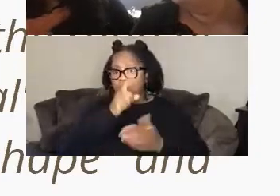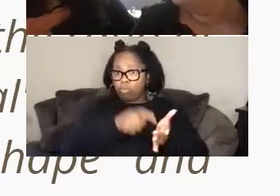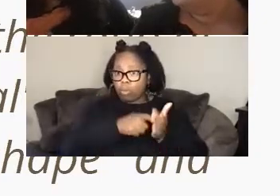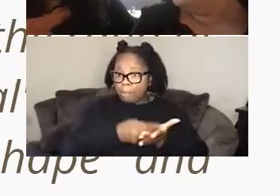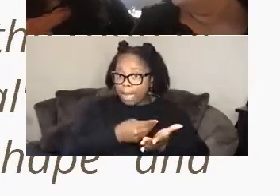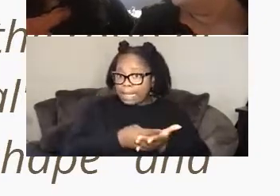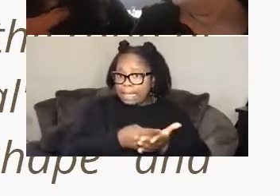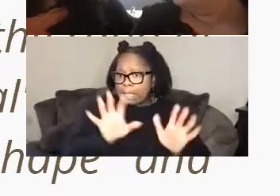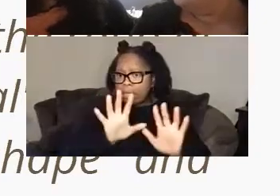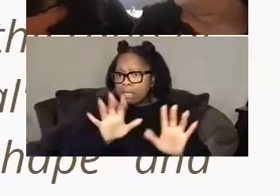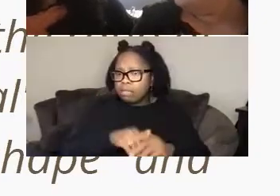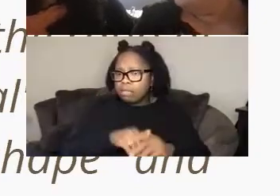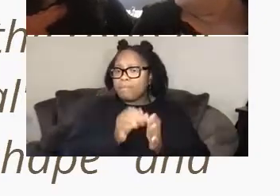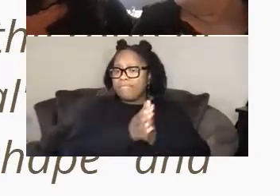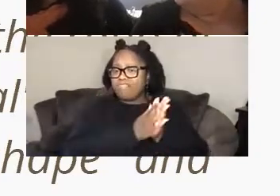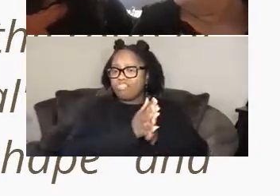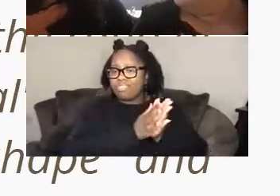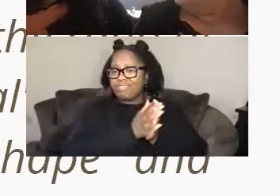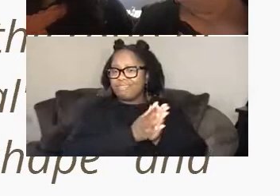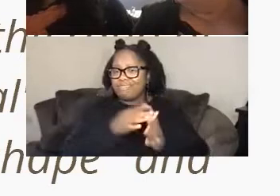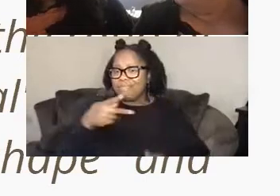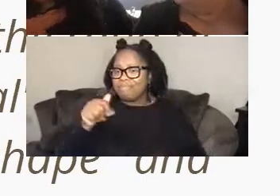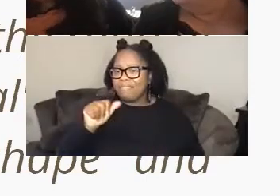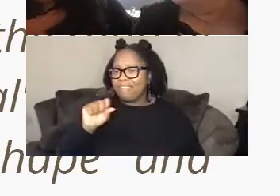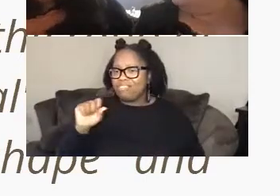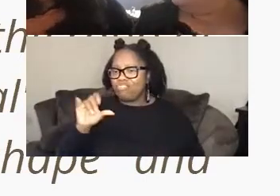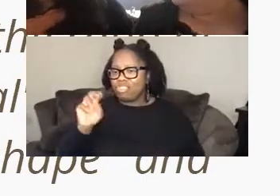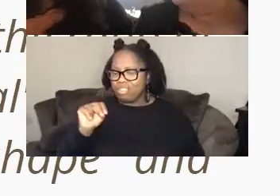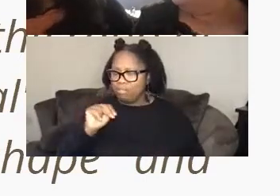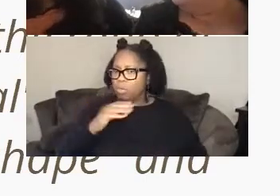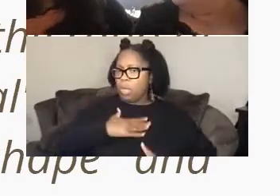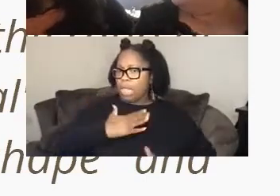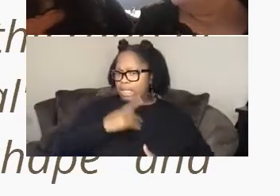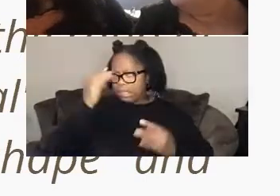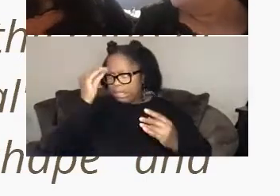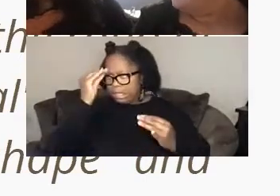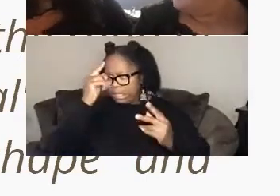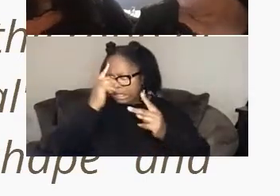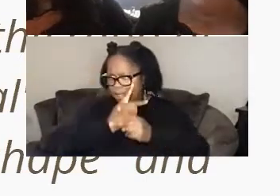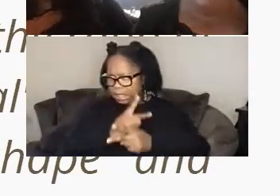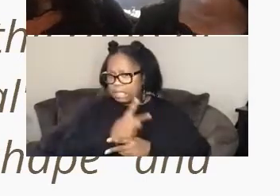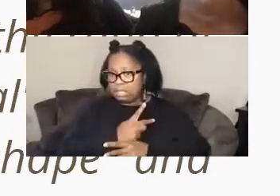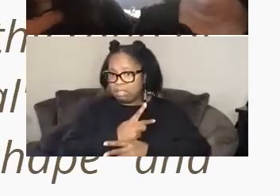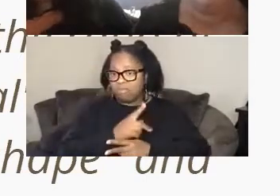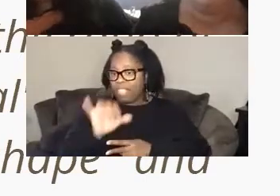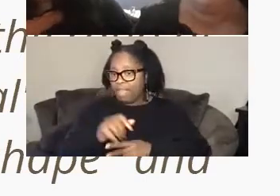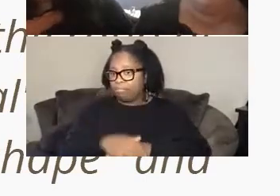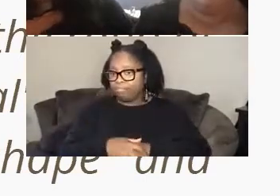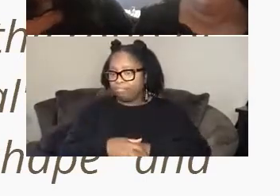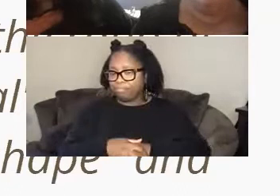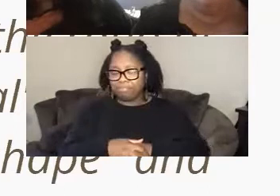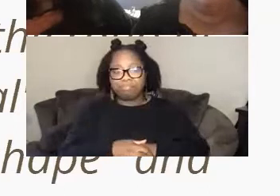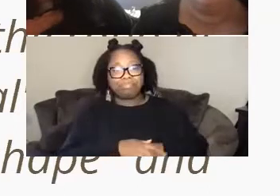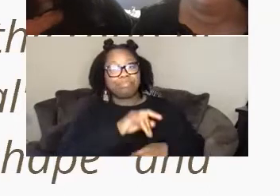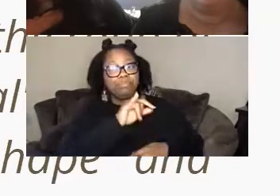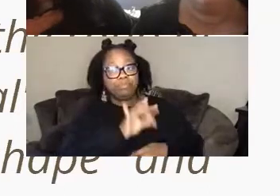takes passion and being willing to figure it out. And if